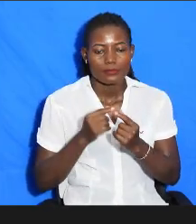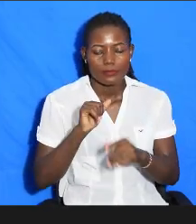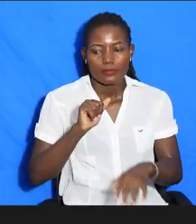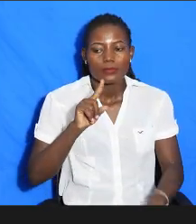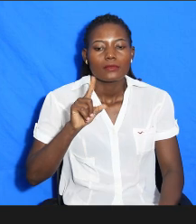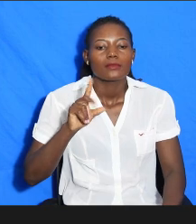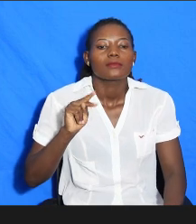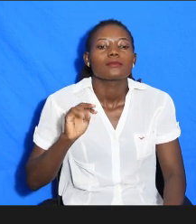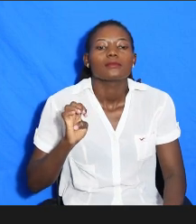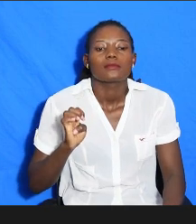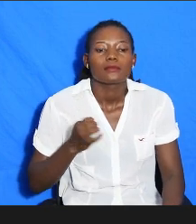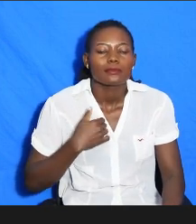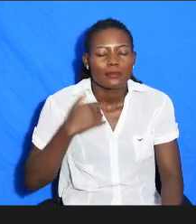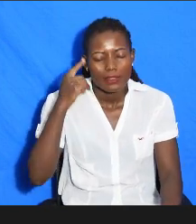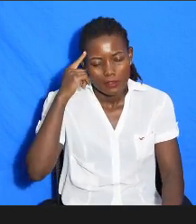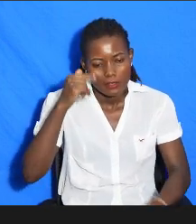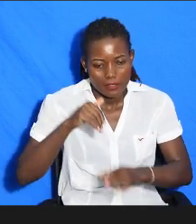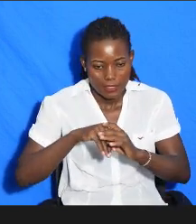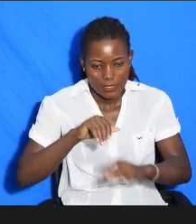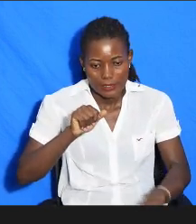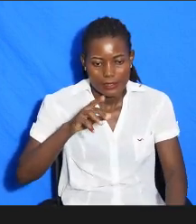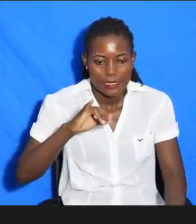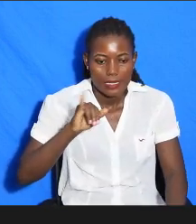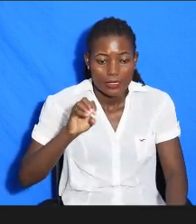It's in, I think, Arizona, somewhere there. So